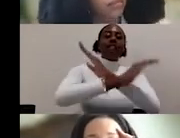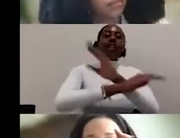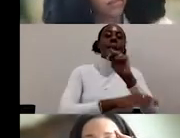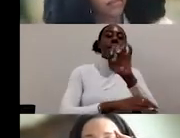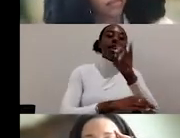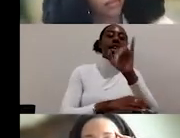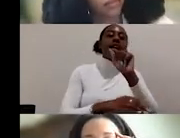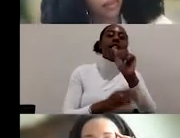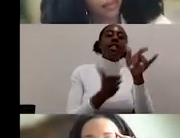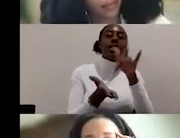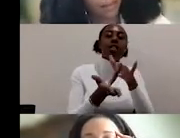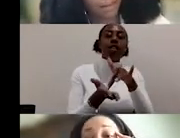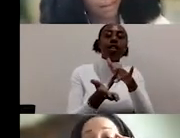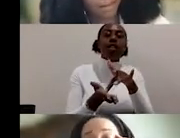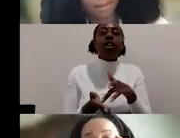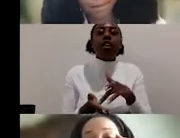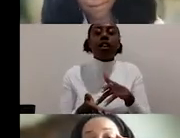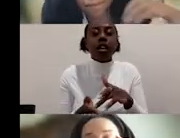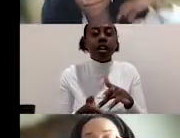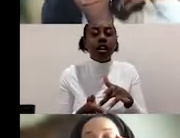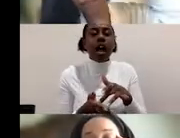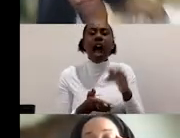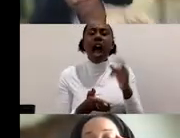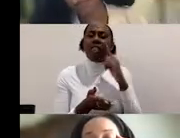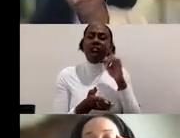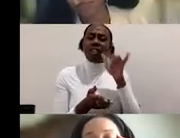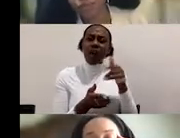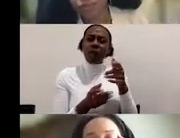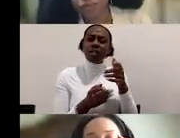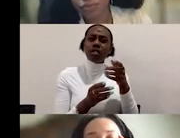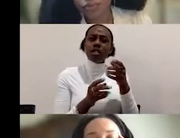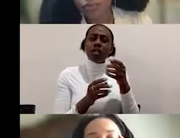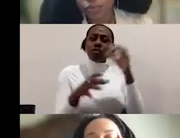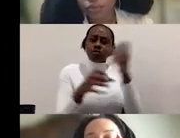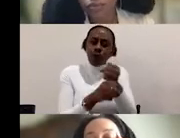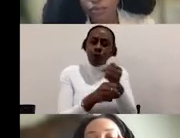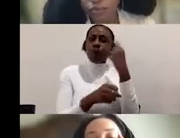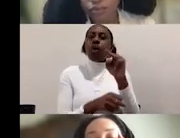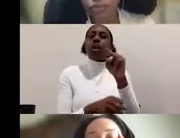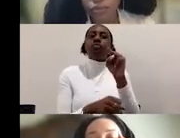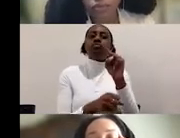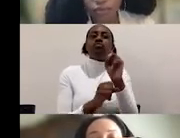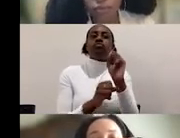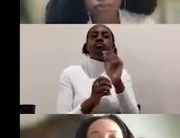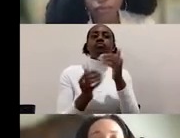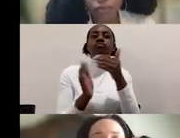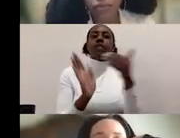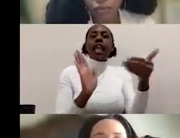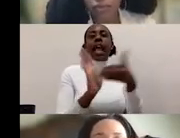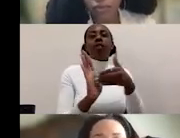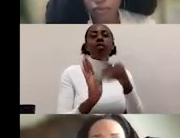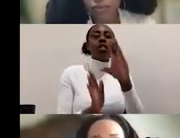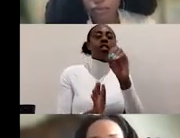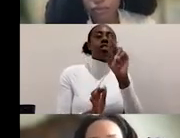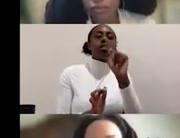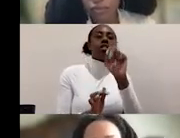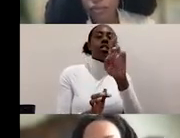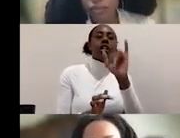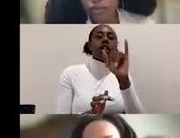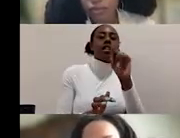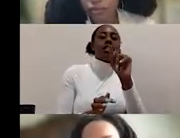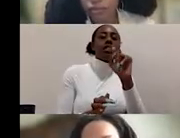Absolutely. And COINTELPRO was short for Counterintelligence Program. It was perfect. The FBI discrediting all the